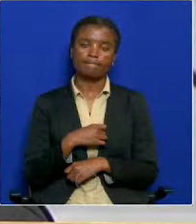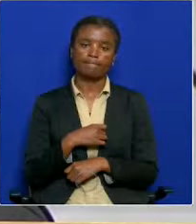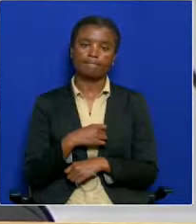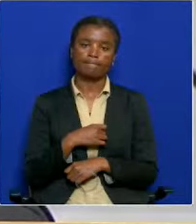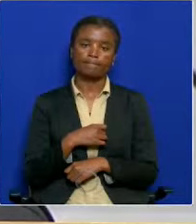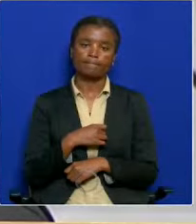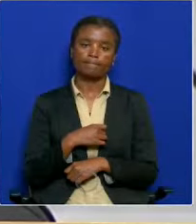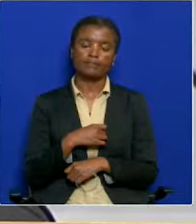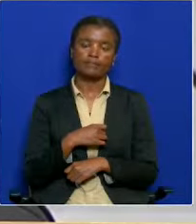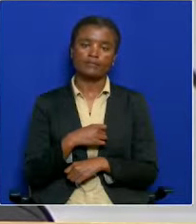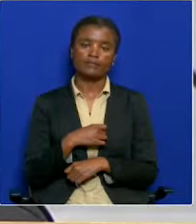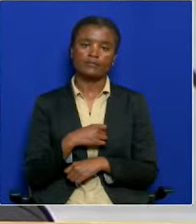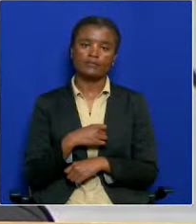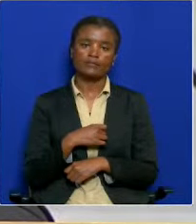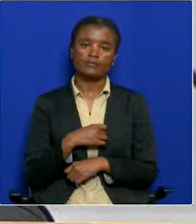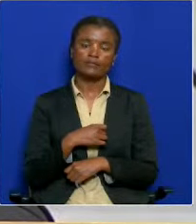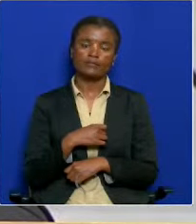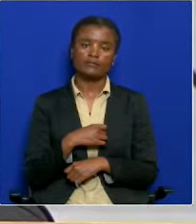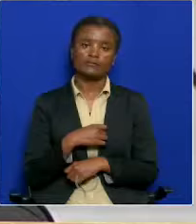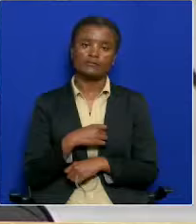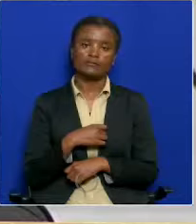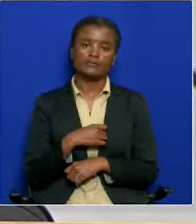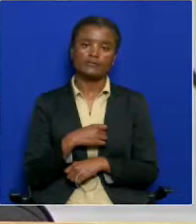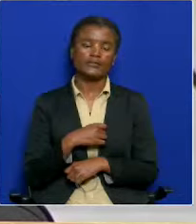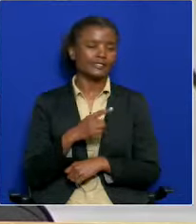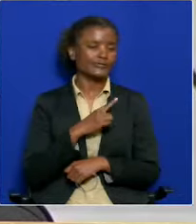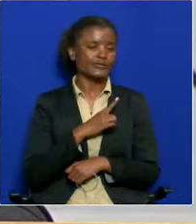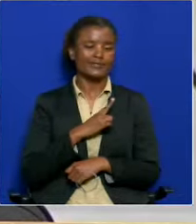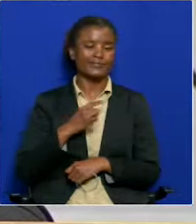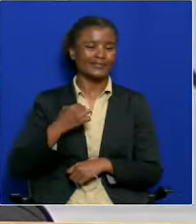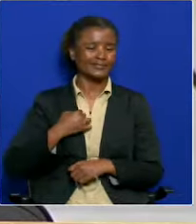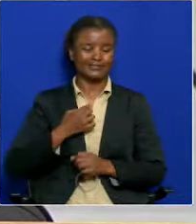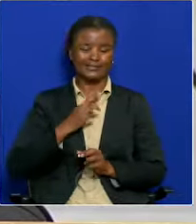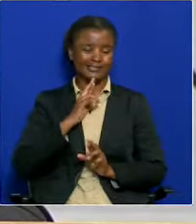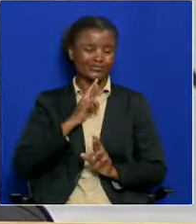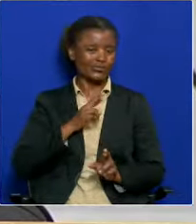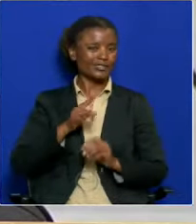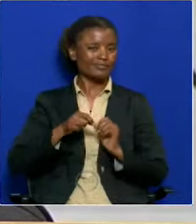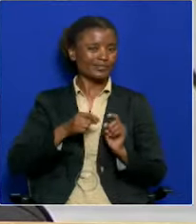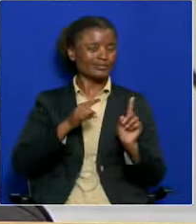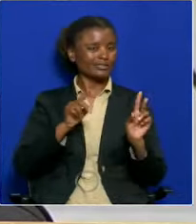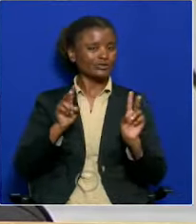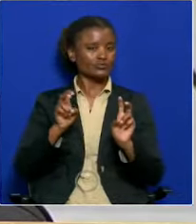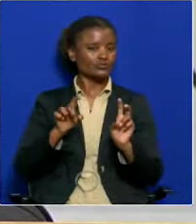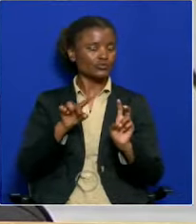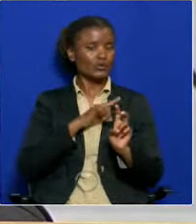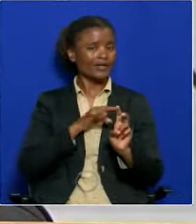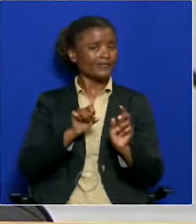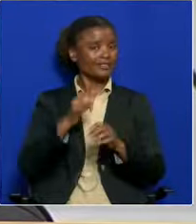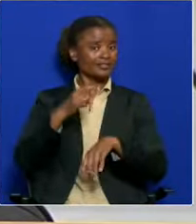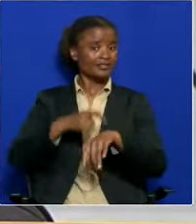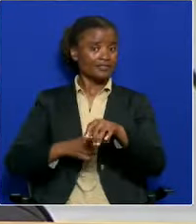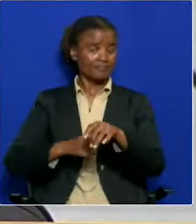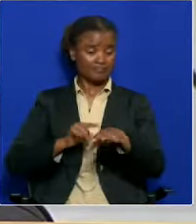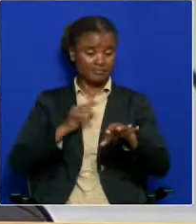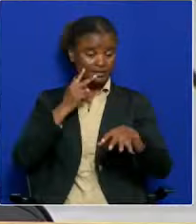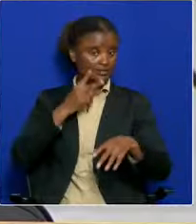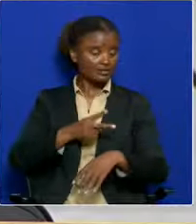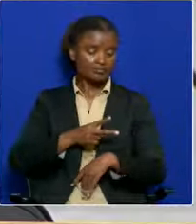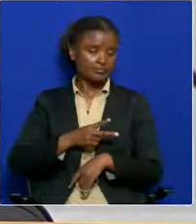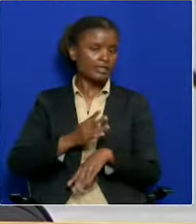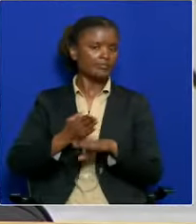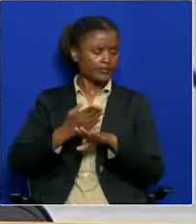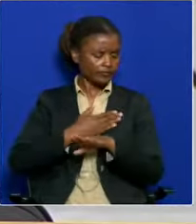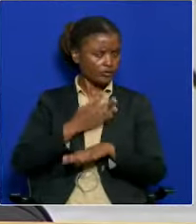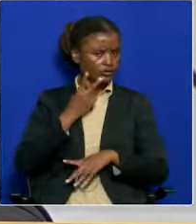even respond on it because it was not the first time coming out. This one. So I saw it before